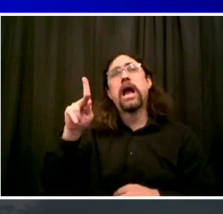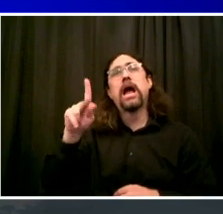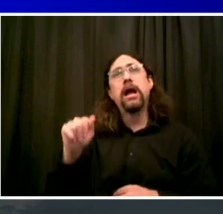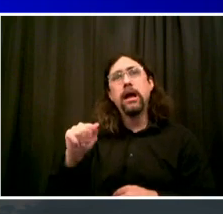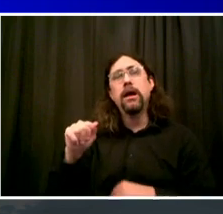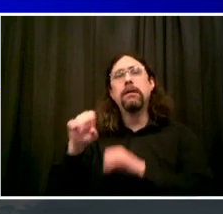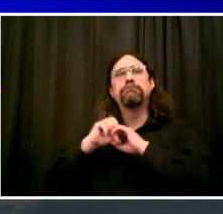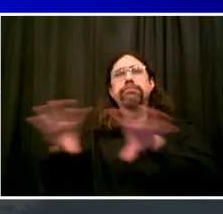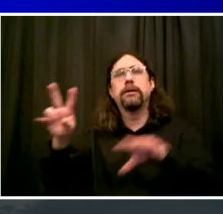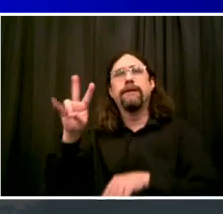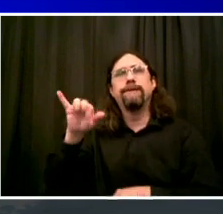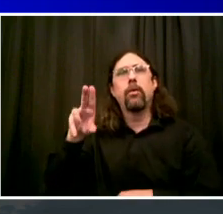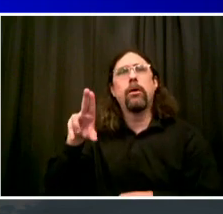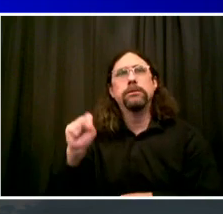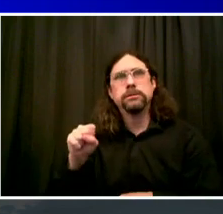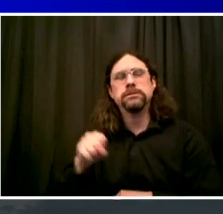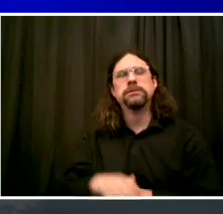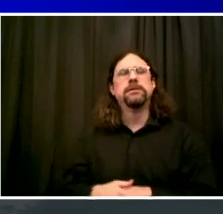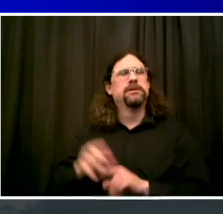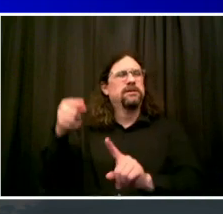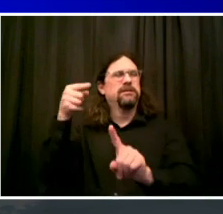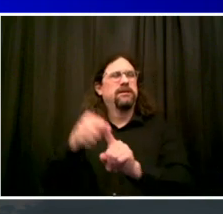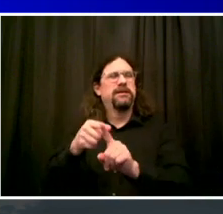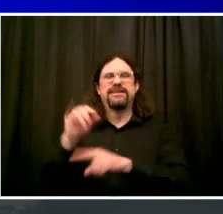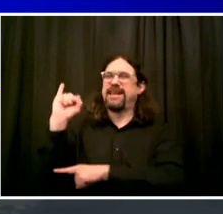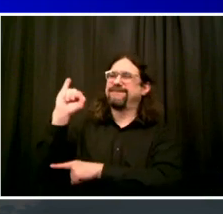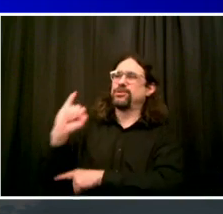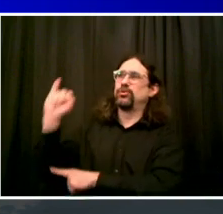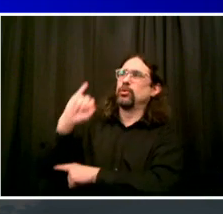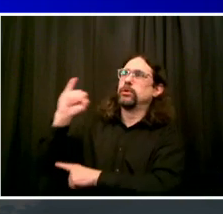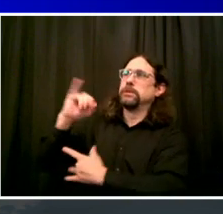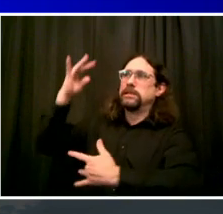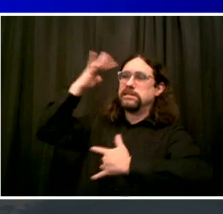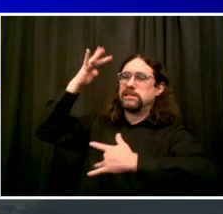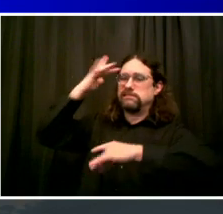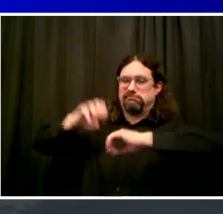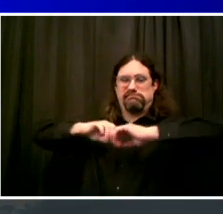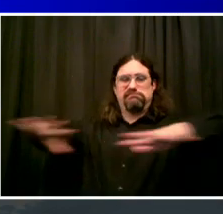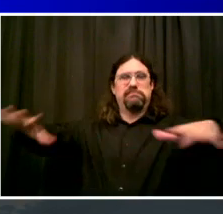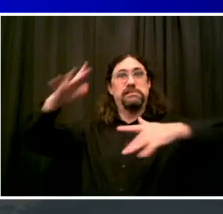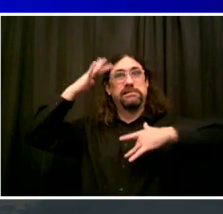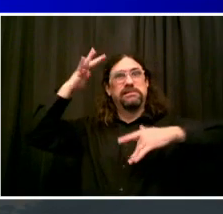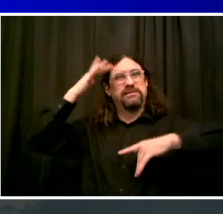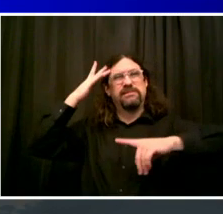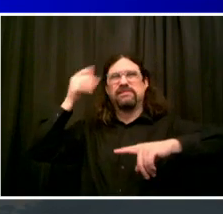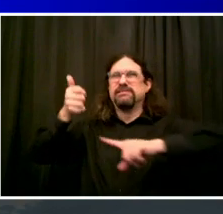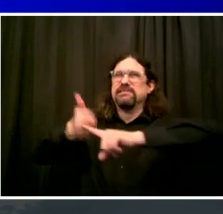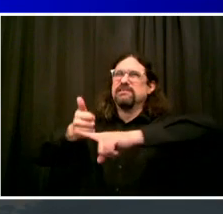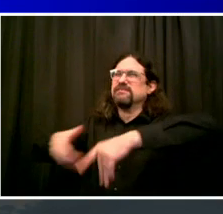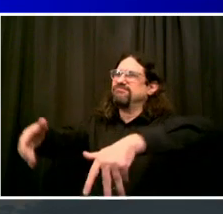much expertise and spirit to this effort. So we welcome him. We welcome Dr. Vora as our new Director of Tracing.